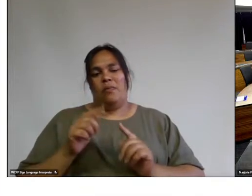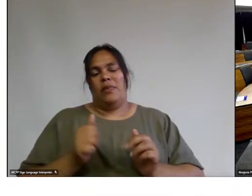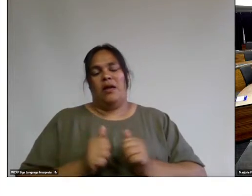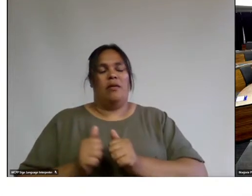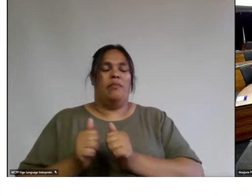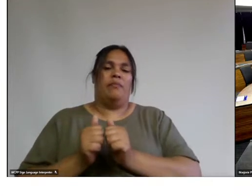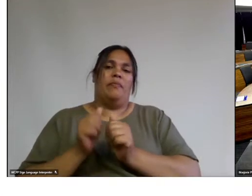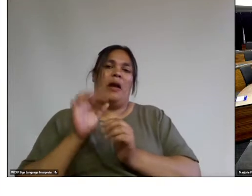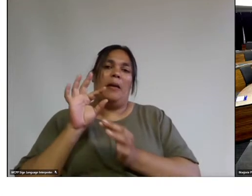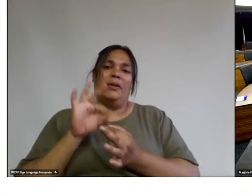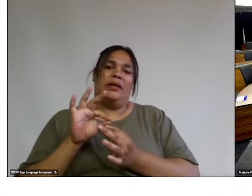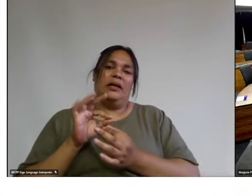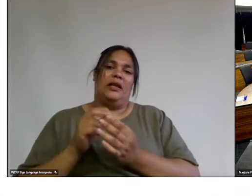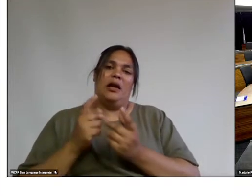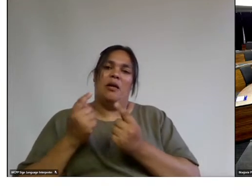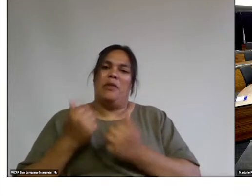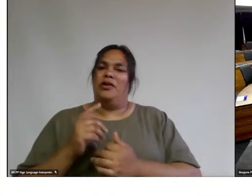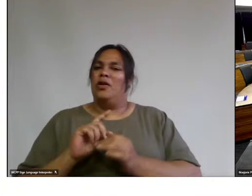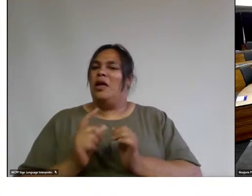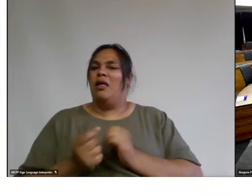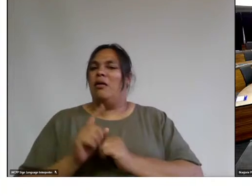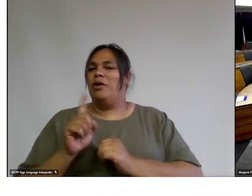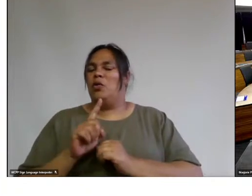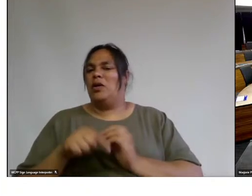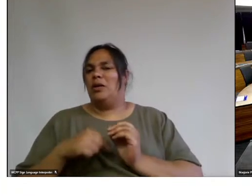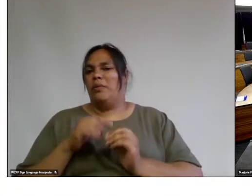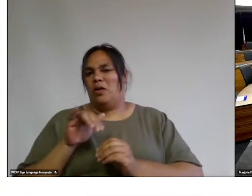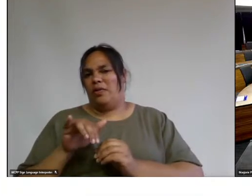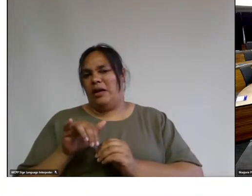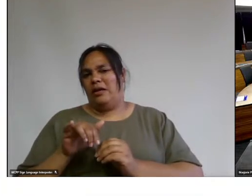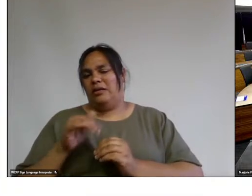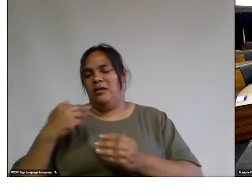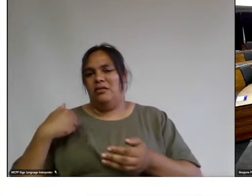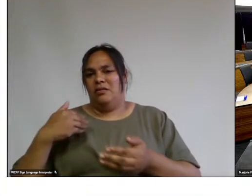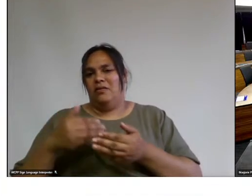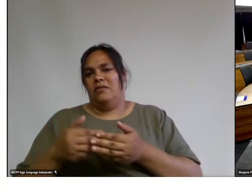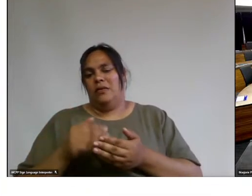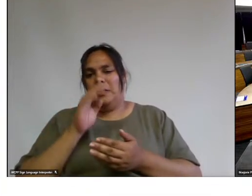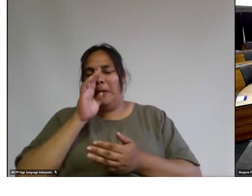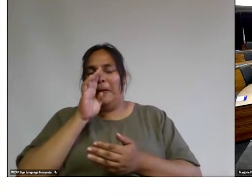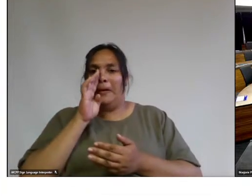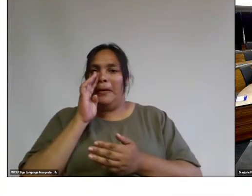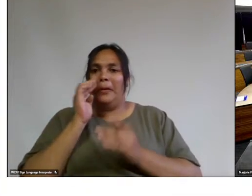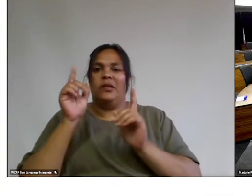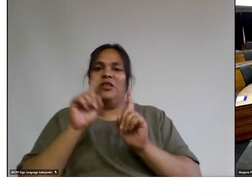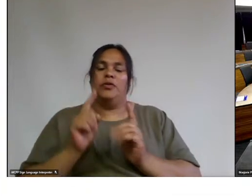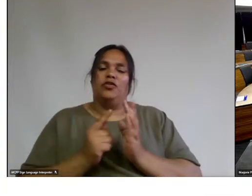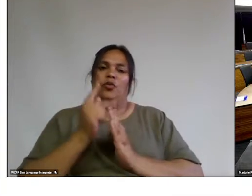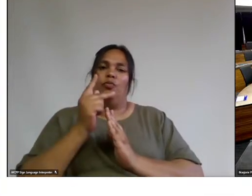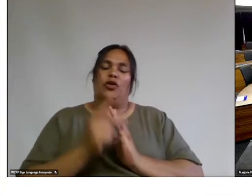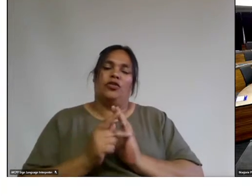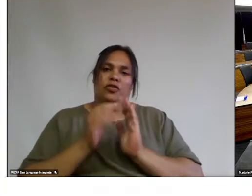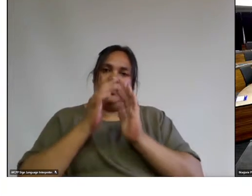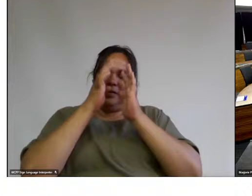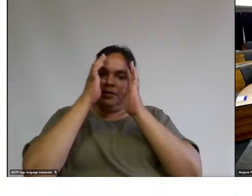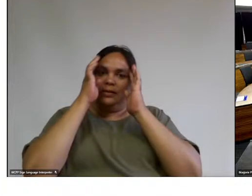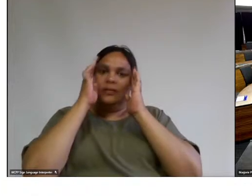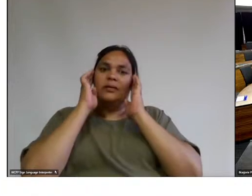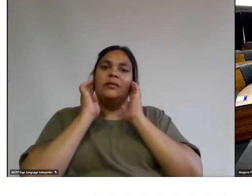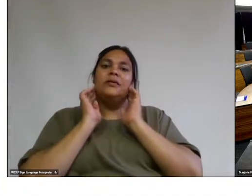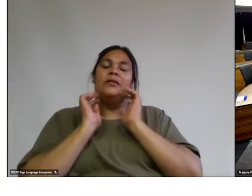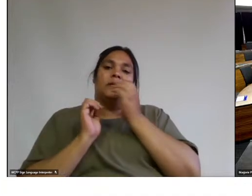budget. What has happened in this regard, in as far as the special projects are